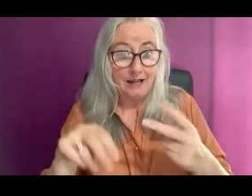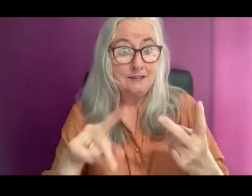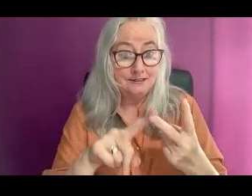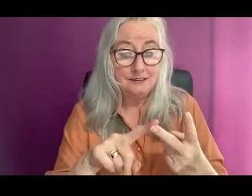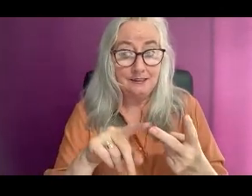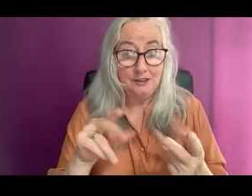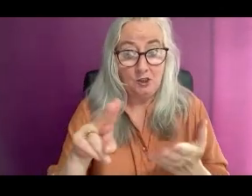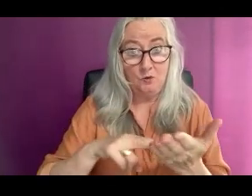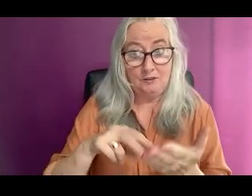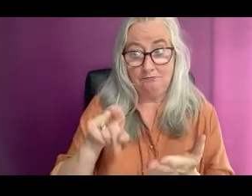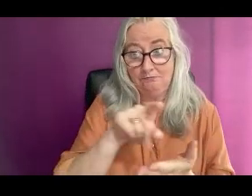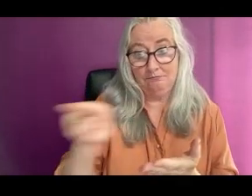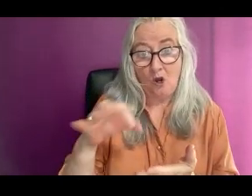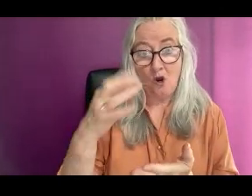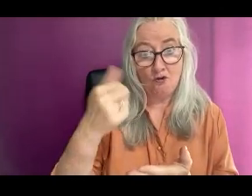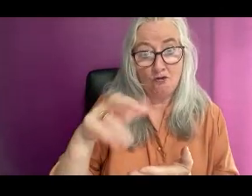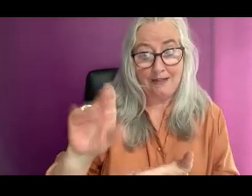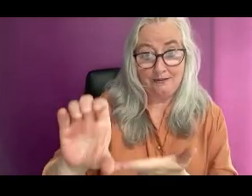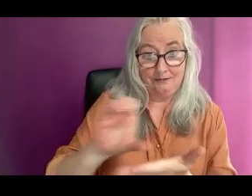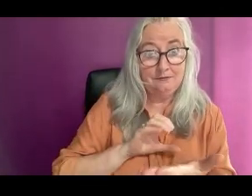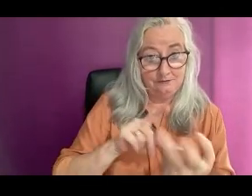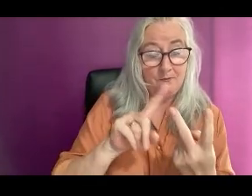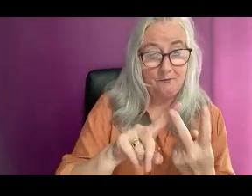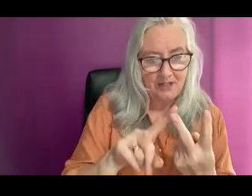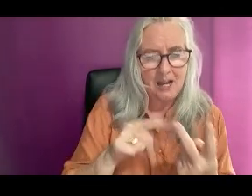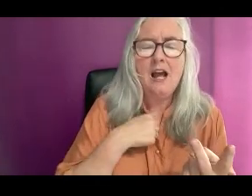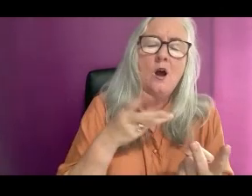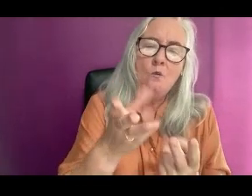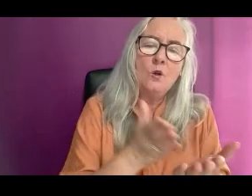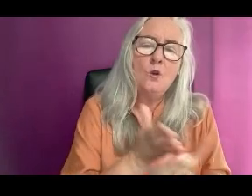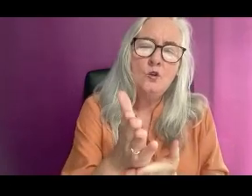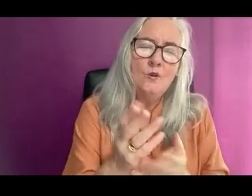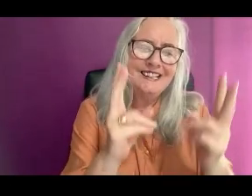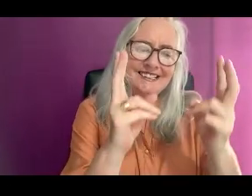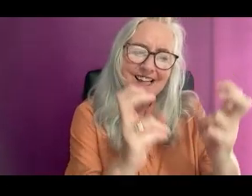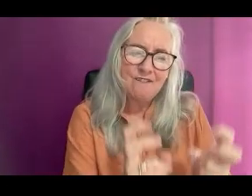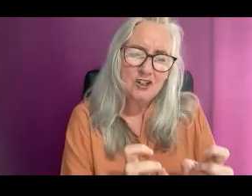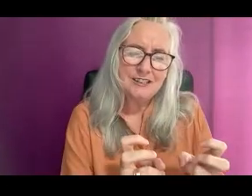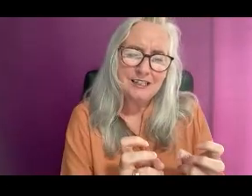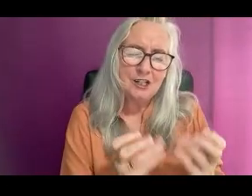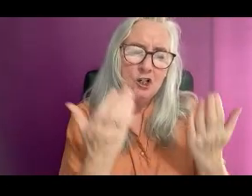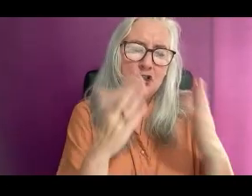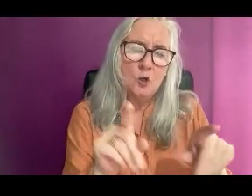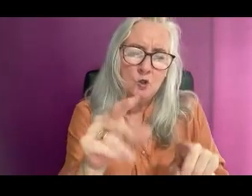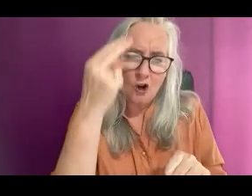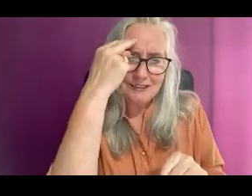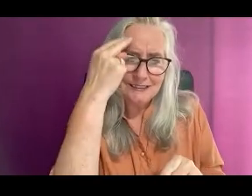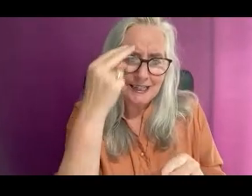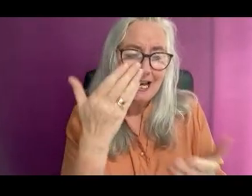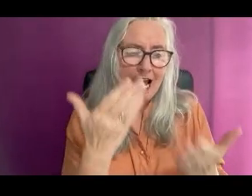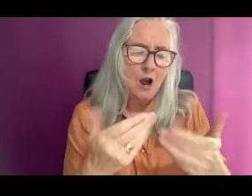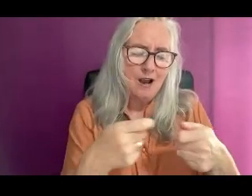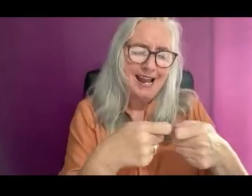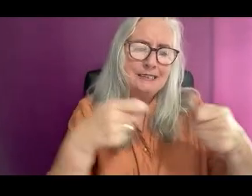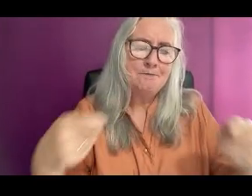grants. So I'll go through the definition shortly to kind of give you an understanding of this expanded eligibility.